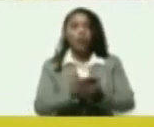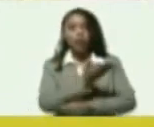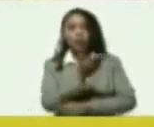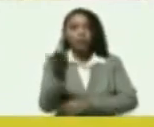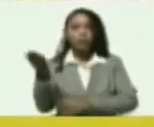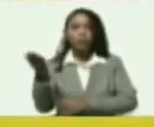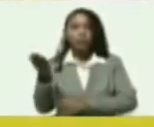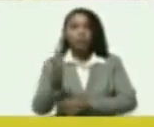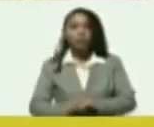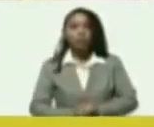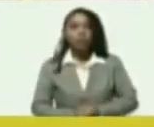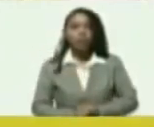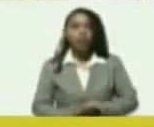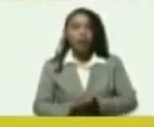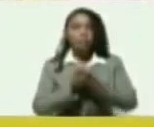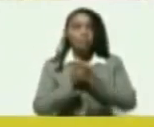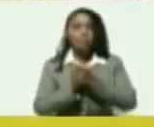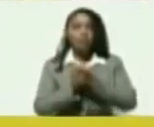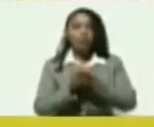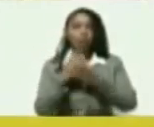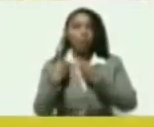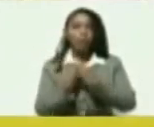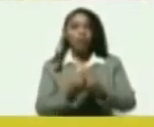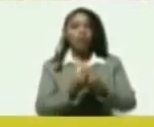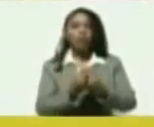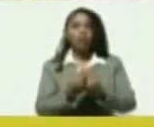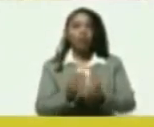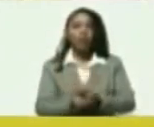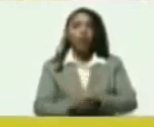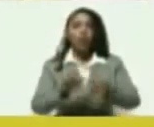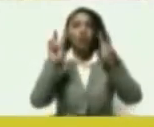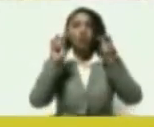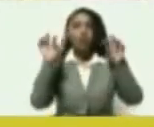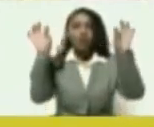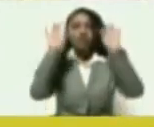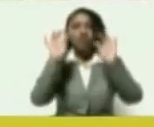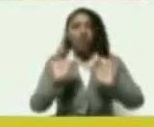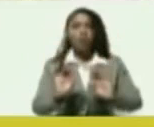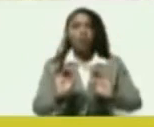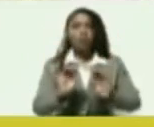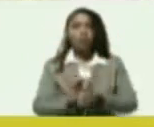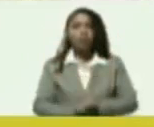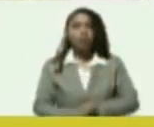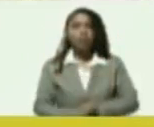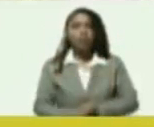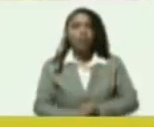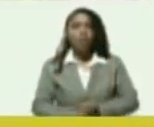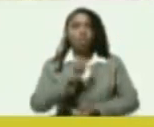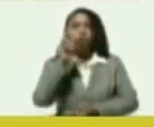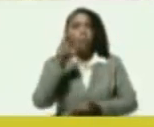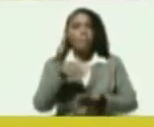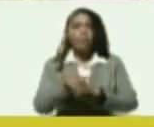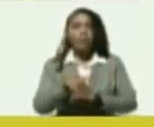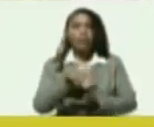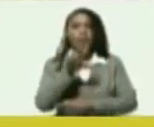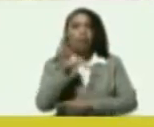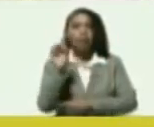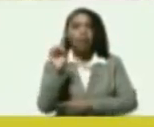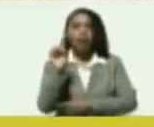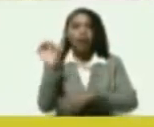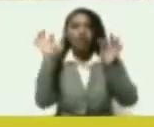propose to you, comrades, a new formula, 2030.